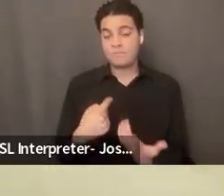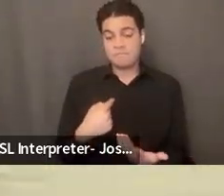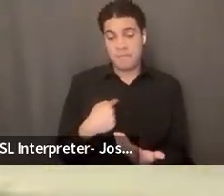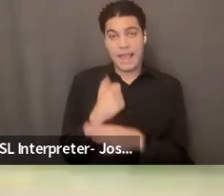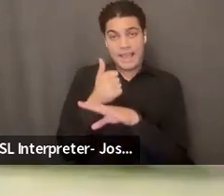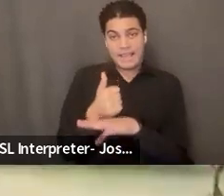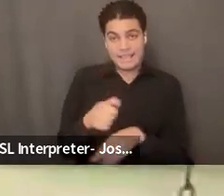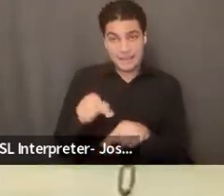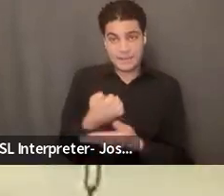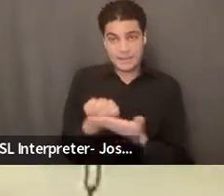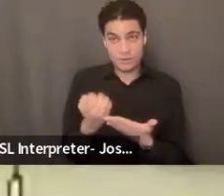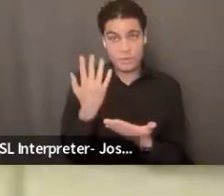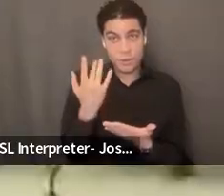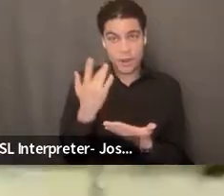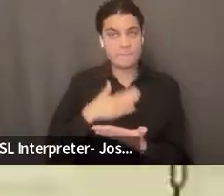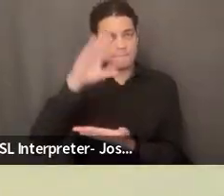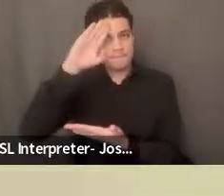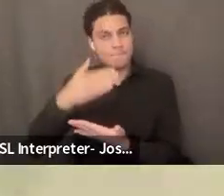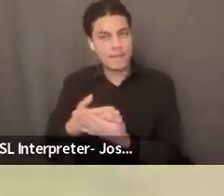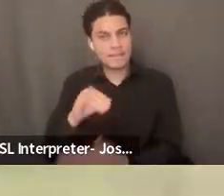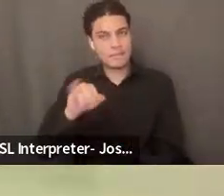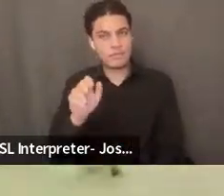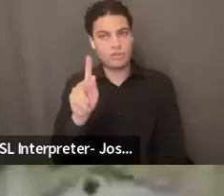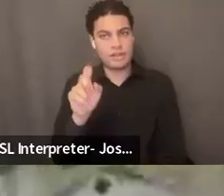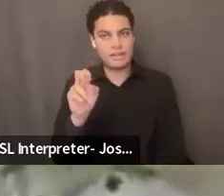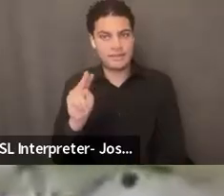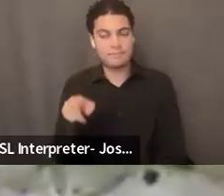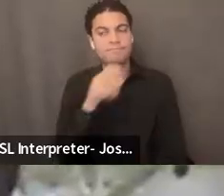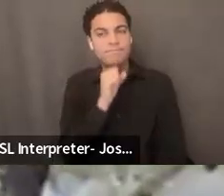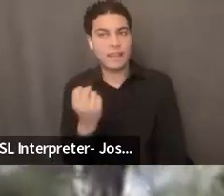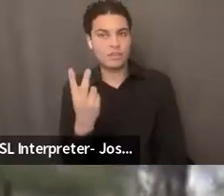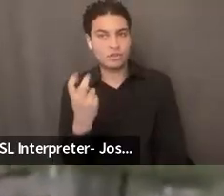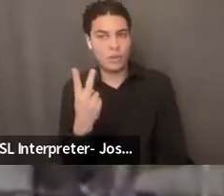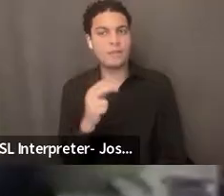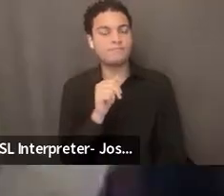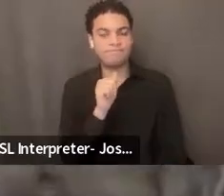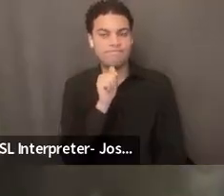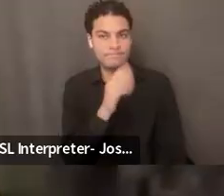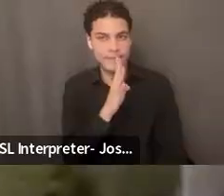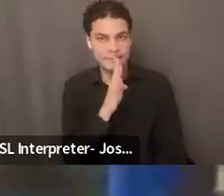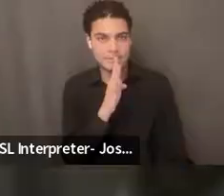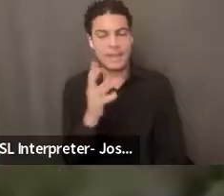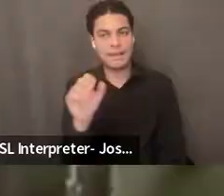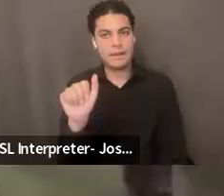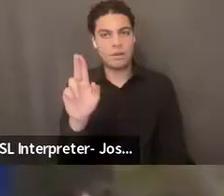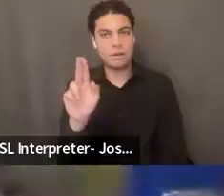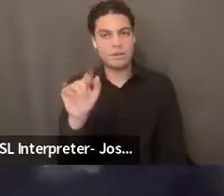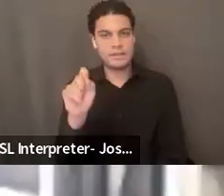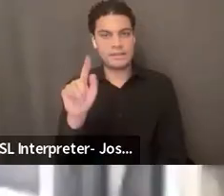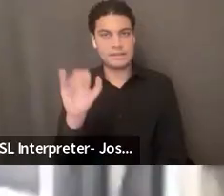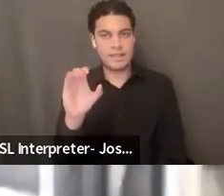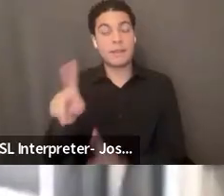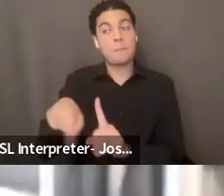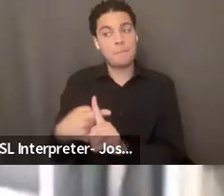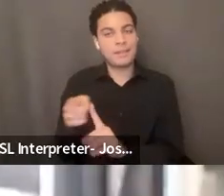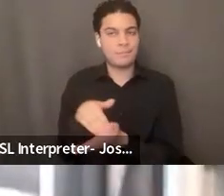He's 12 years old, he's nonverbal, and he's autistic. And he is an eloper, so he tends to run quite often. In